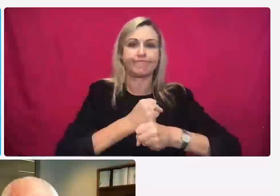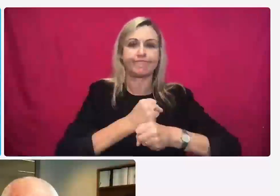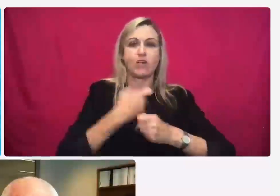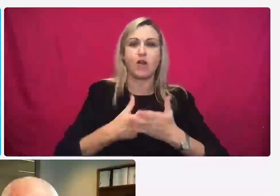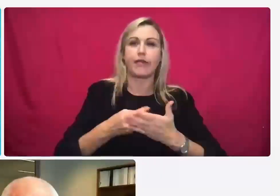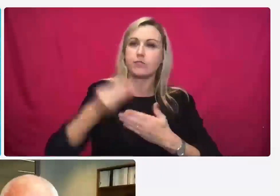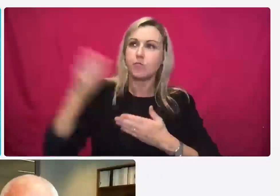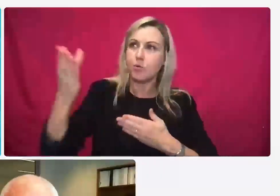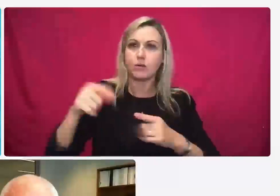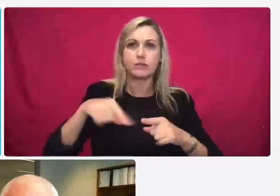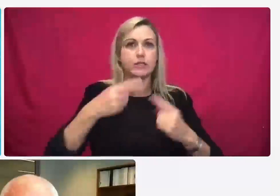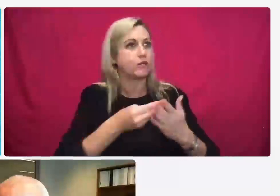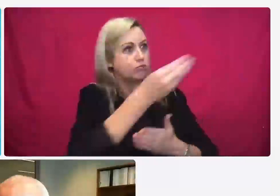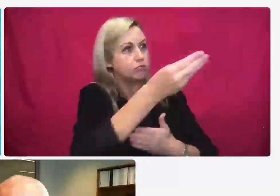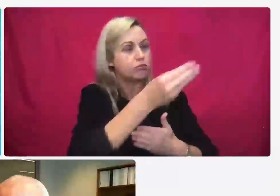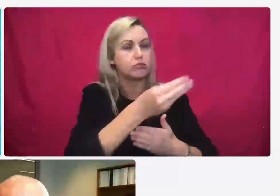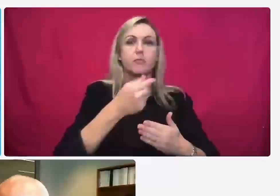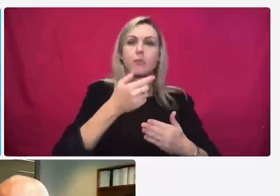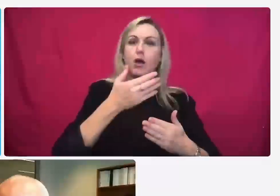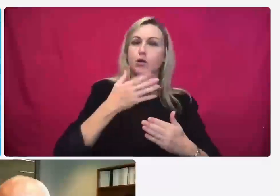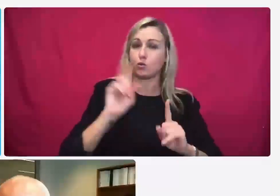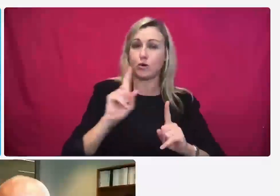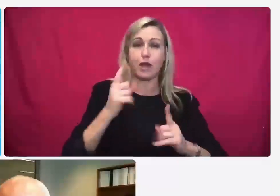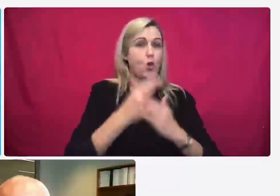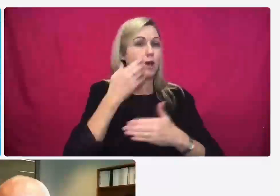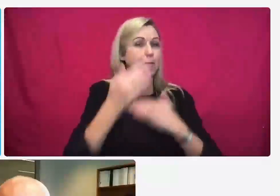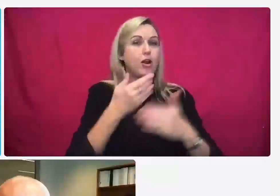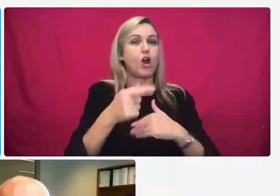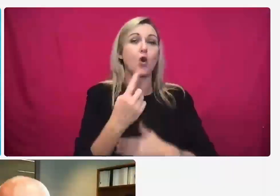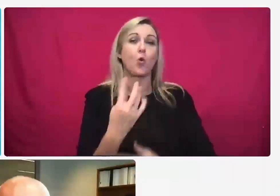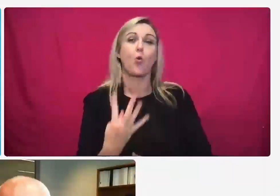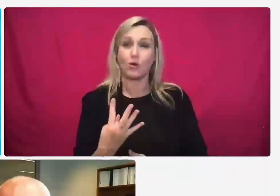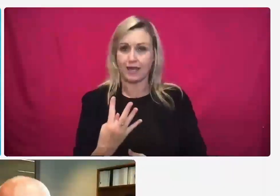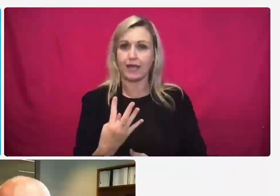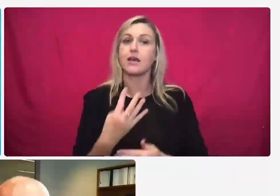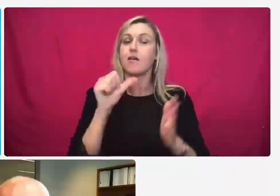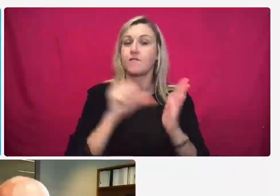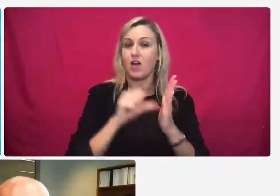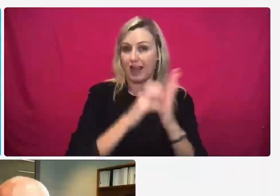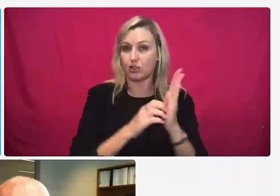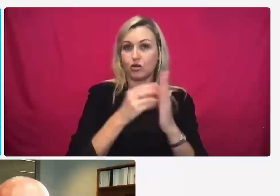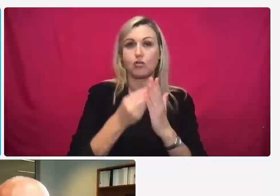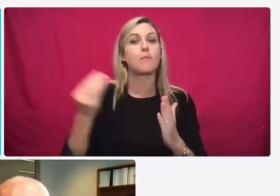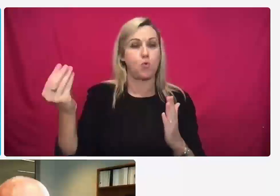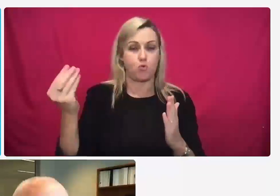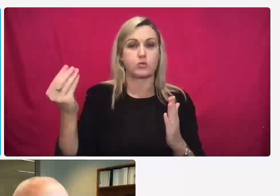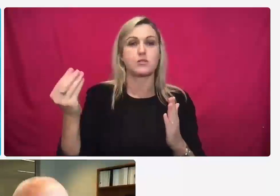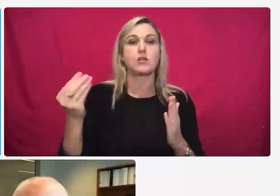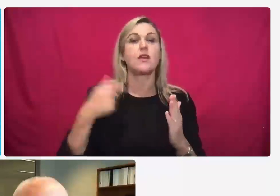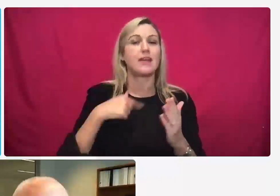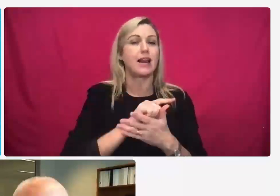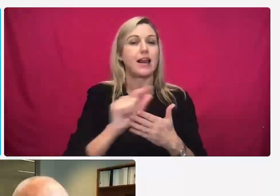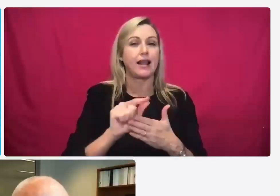information we've just gone through today is for the quarterly financial report, and the templates that were up on screen reflect the information that will be